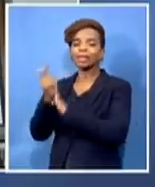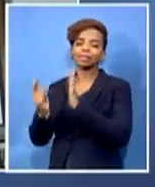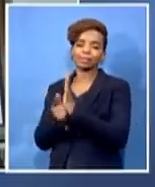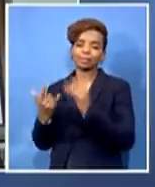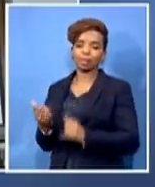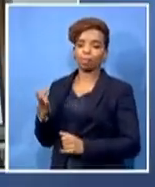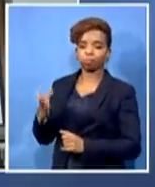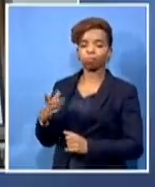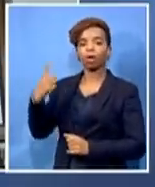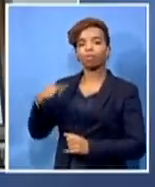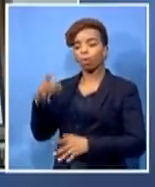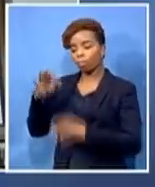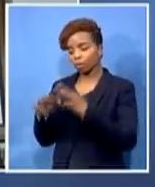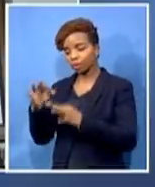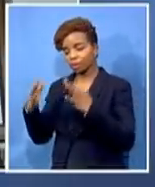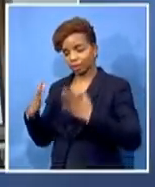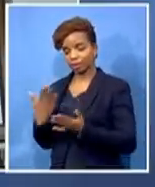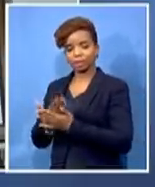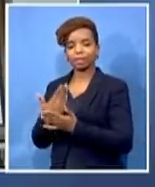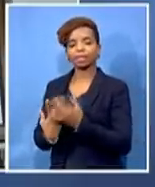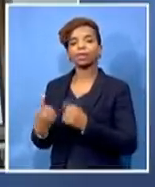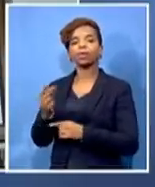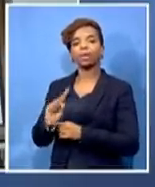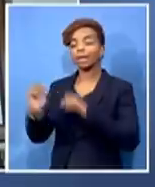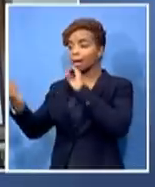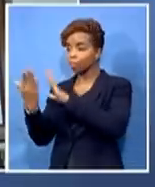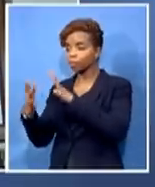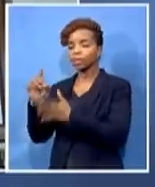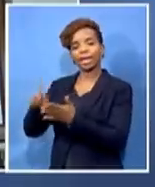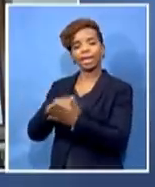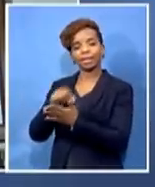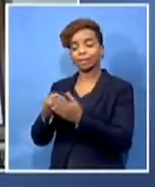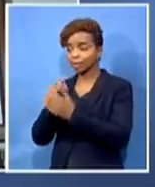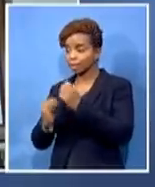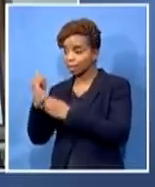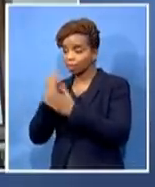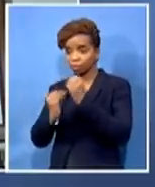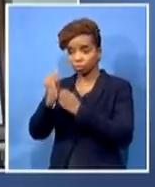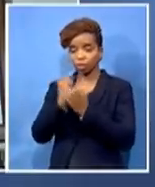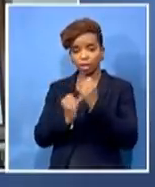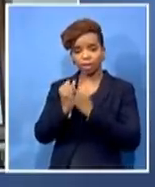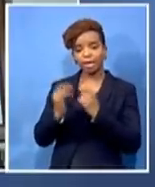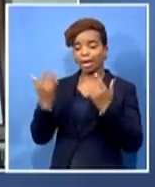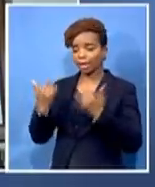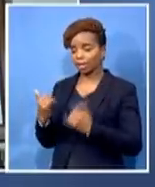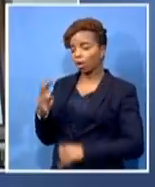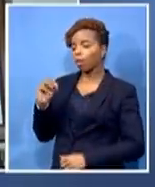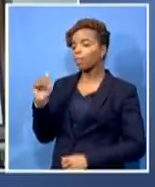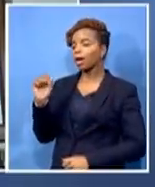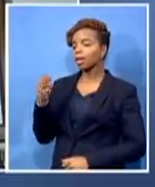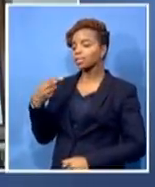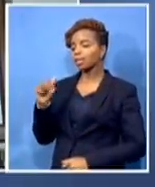approach elections as individuals, and Herman Mashaba coming up now, introducing his new party to